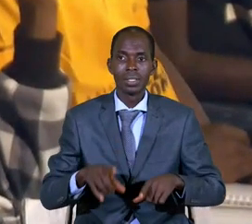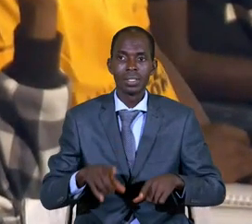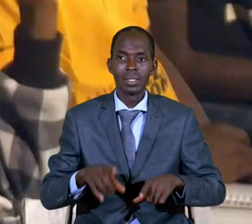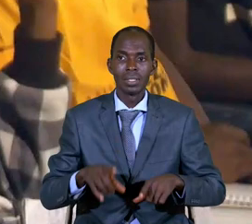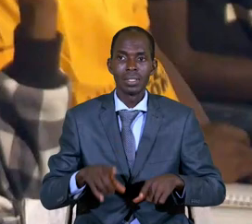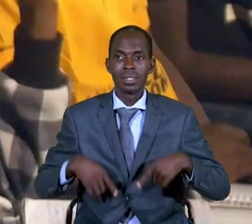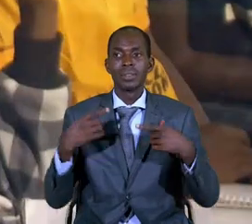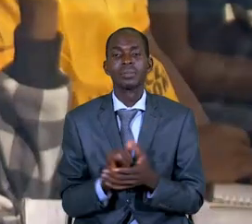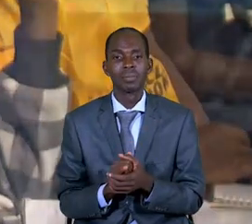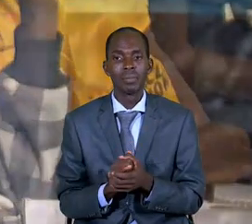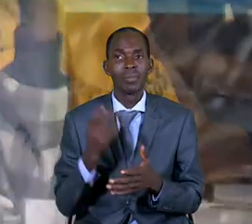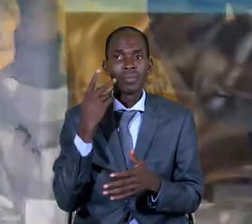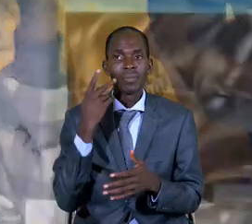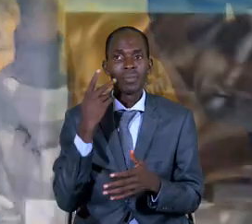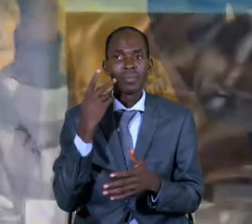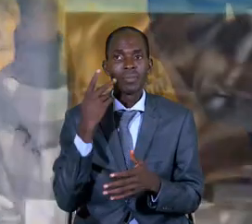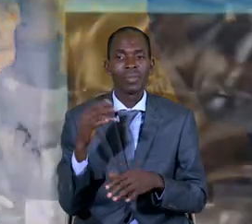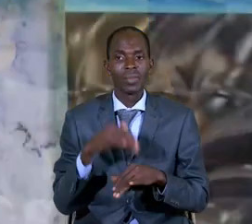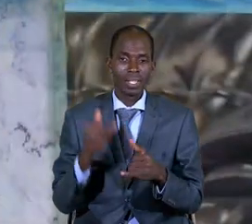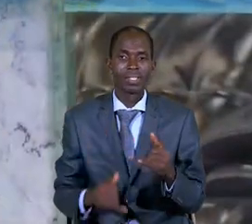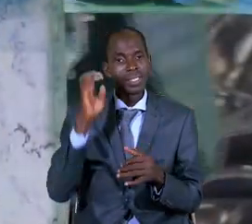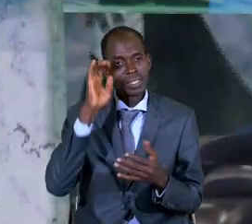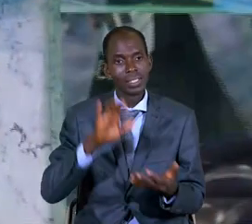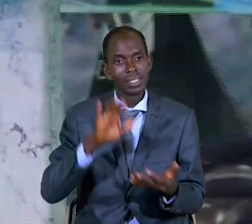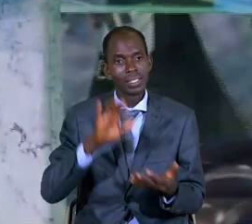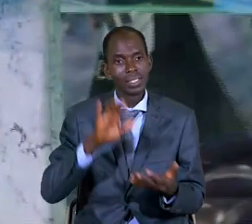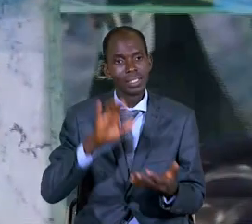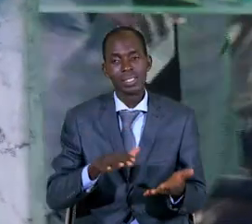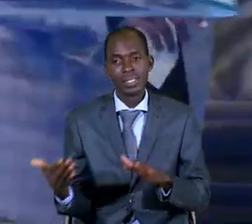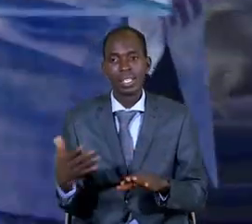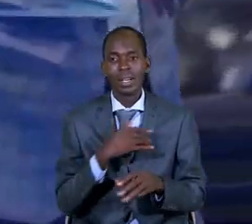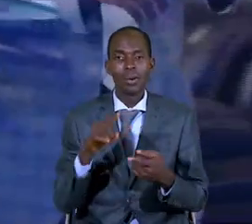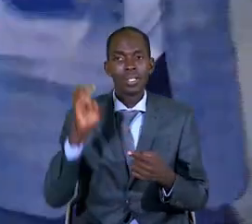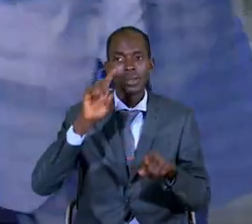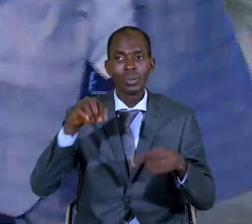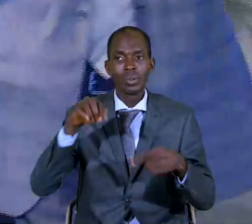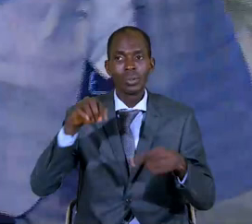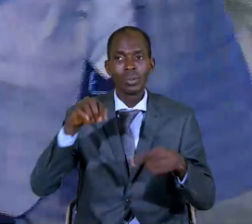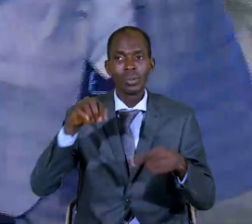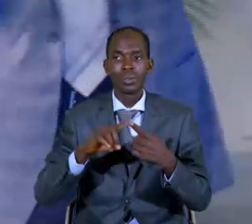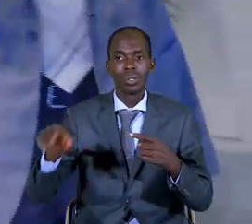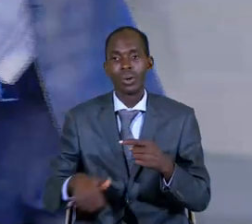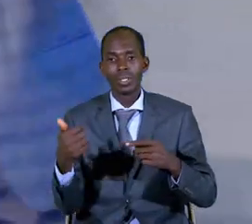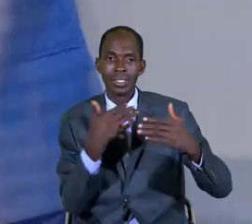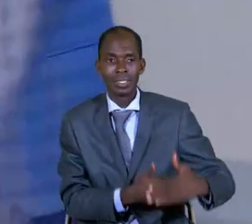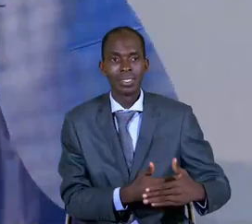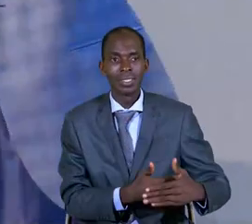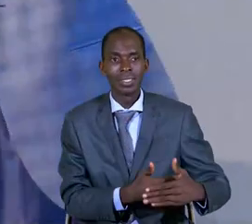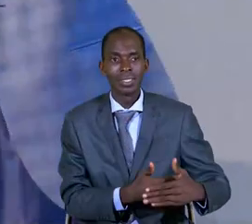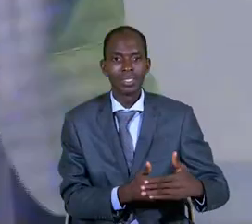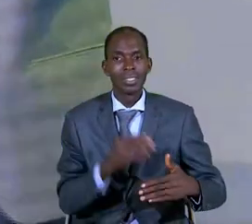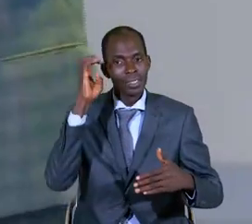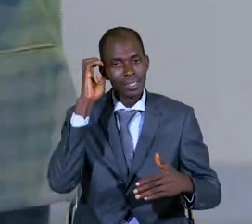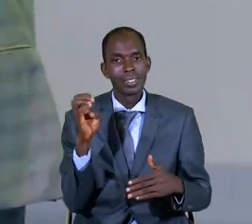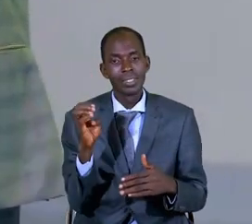life. Eventually, he died. And when he got to the other side, he did